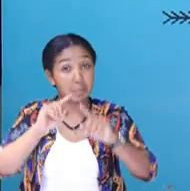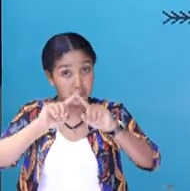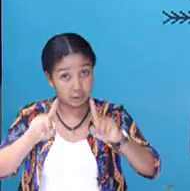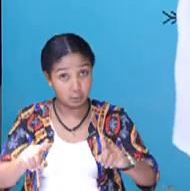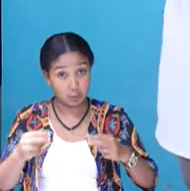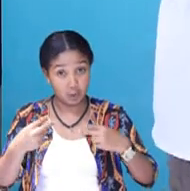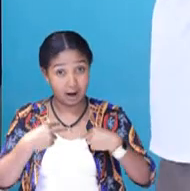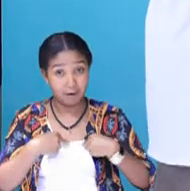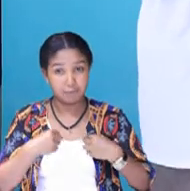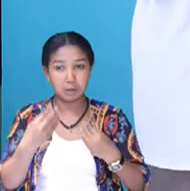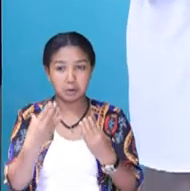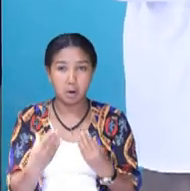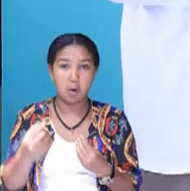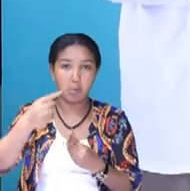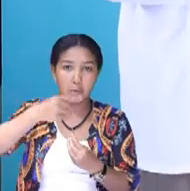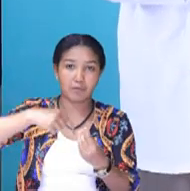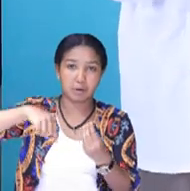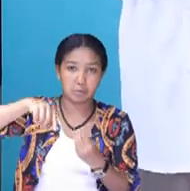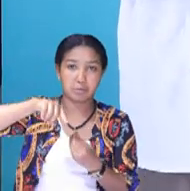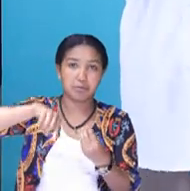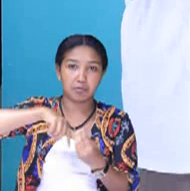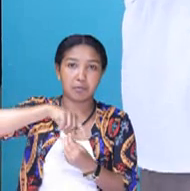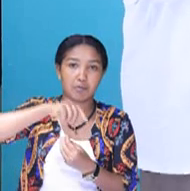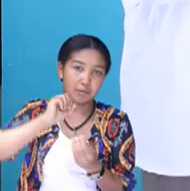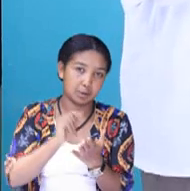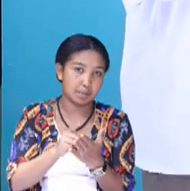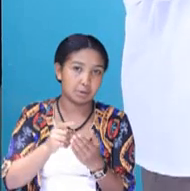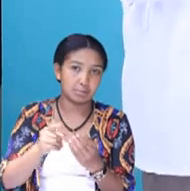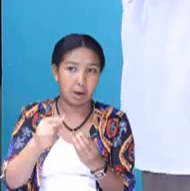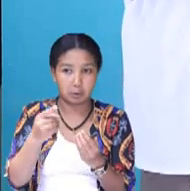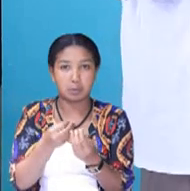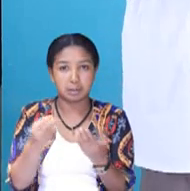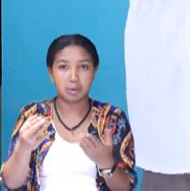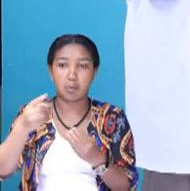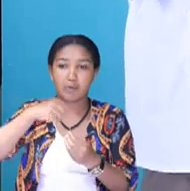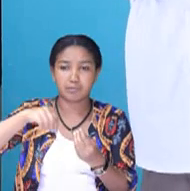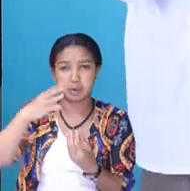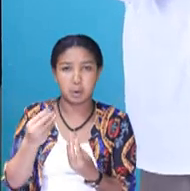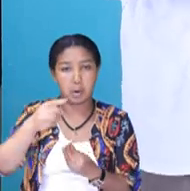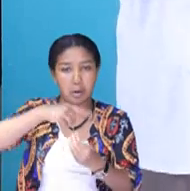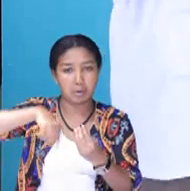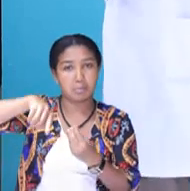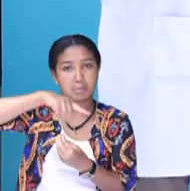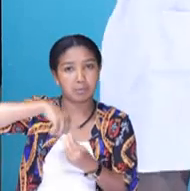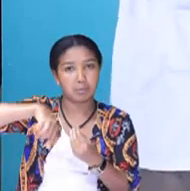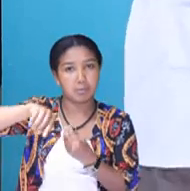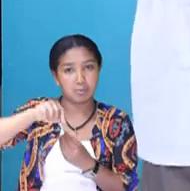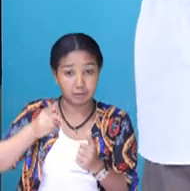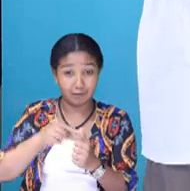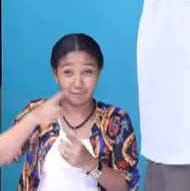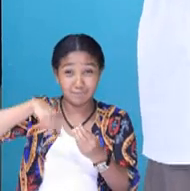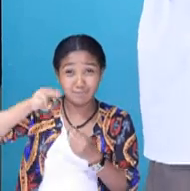When we have a slow moving direction, for example, a given object might move slowly, gradually. Fast